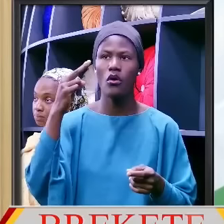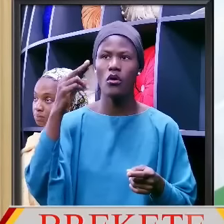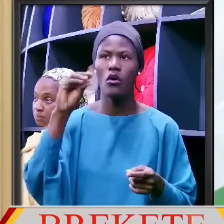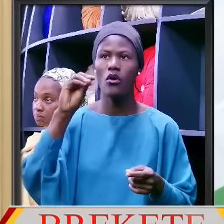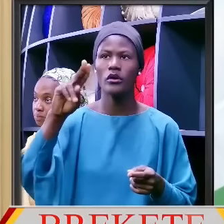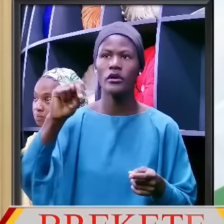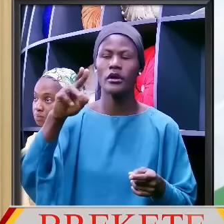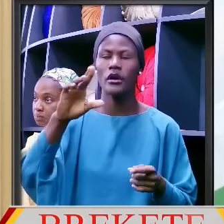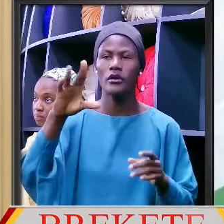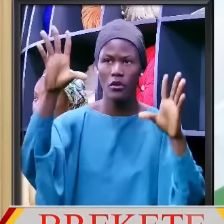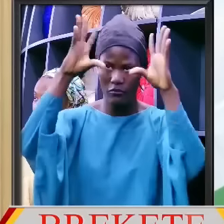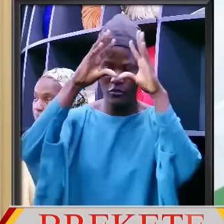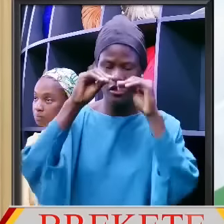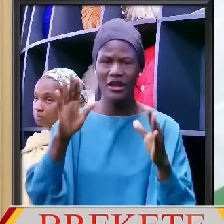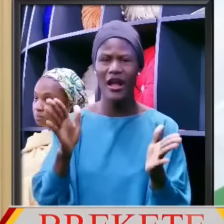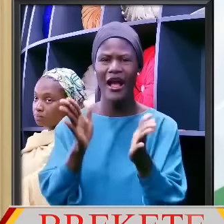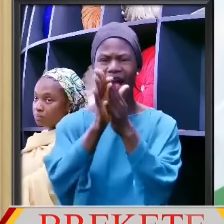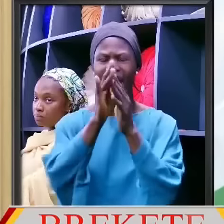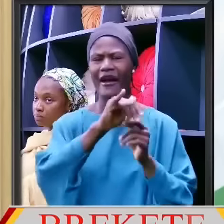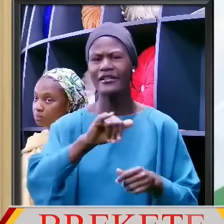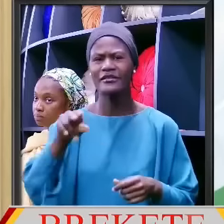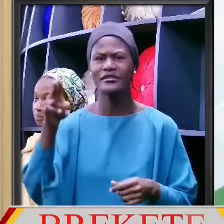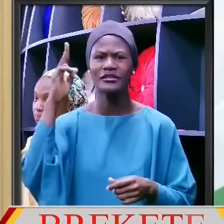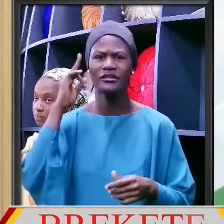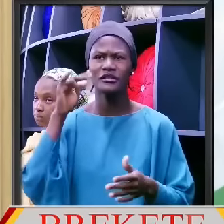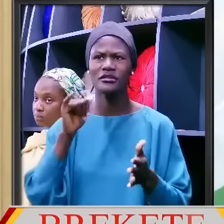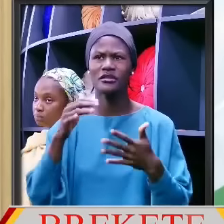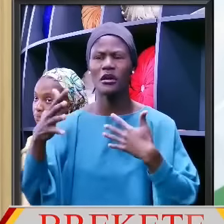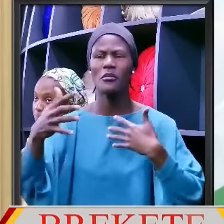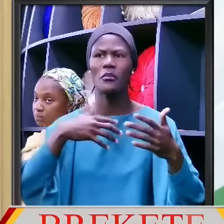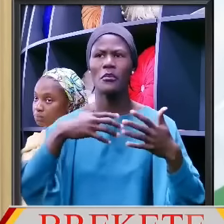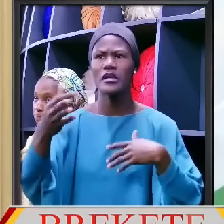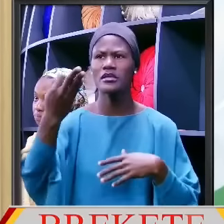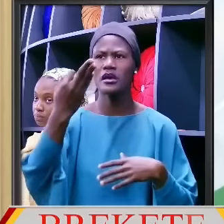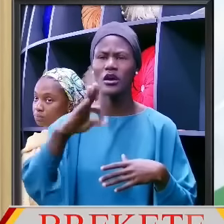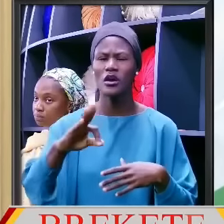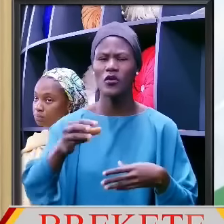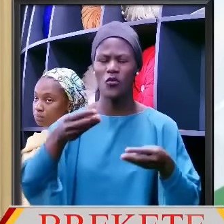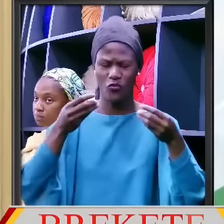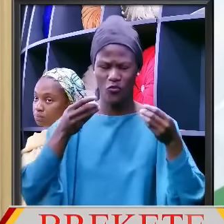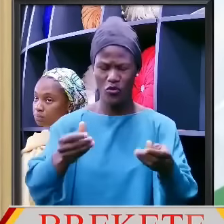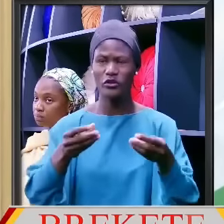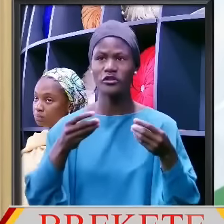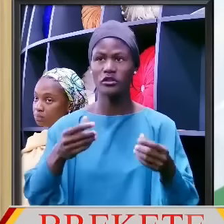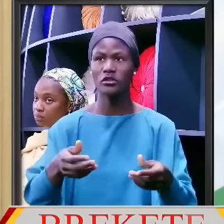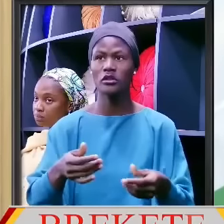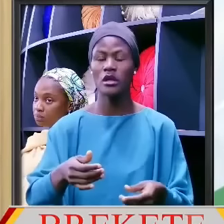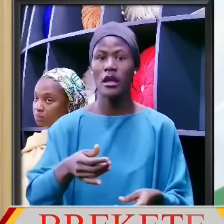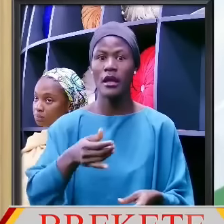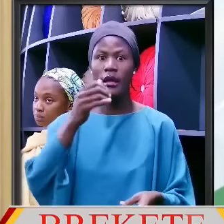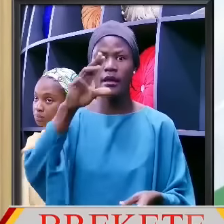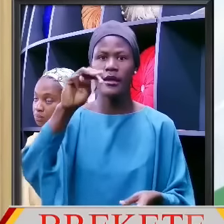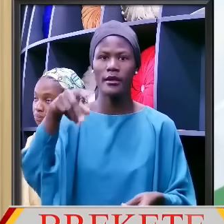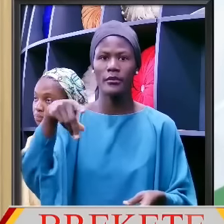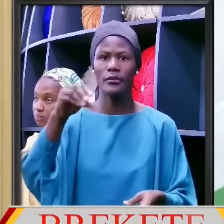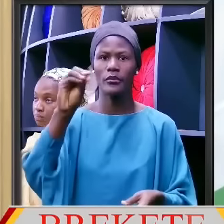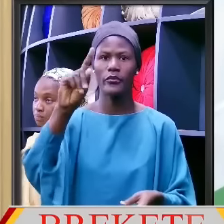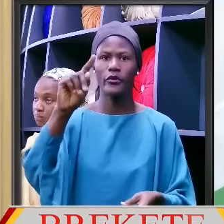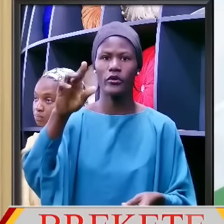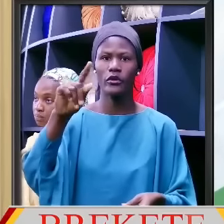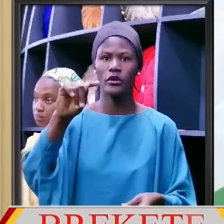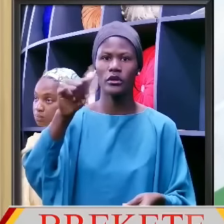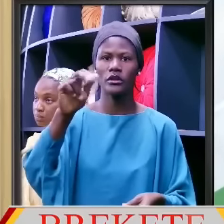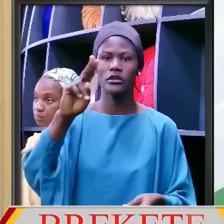him that as a matter of urgency and importance,